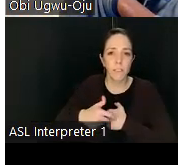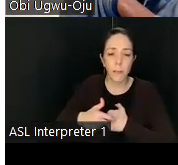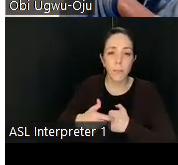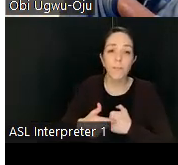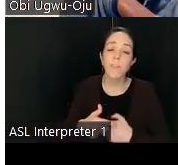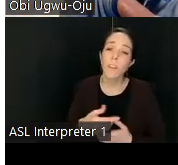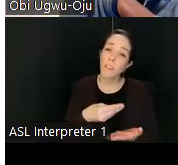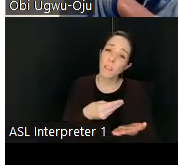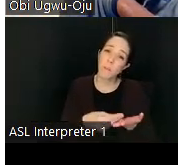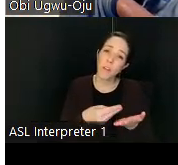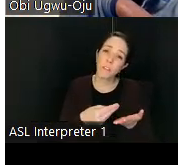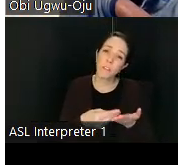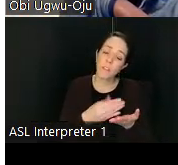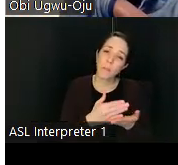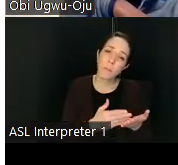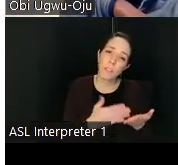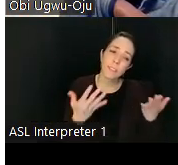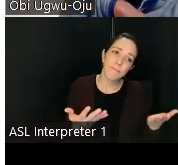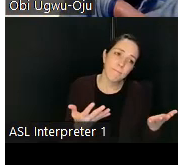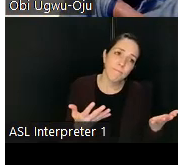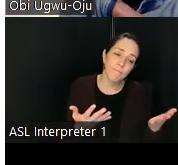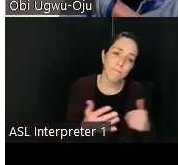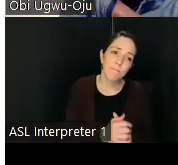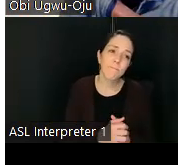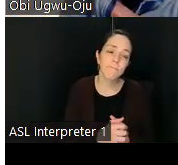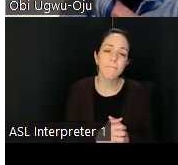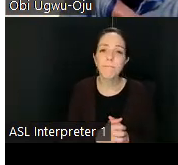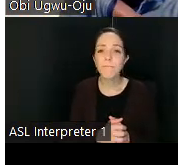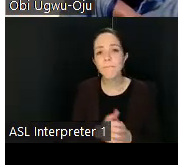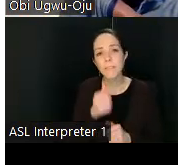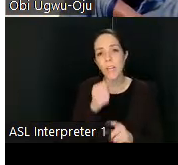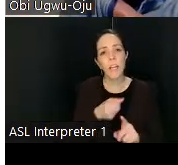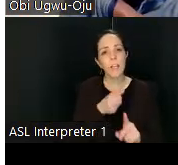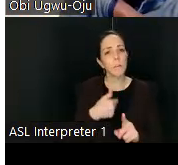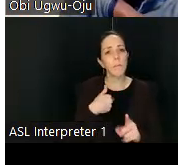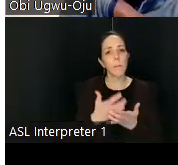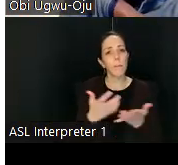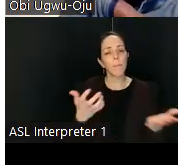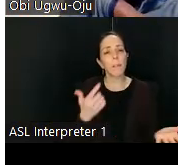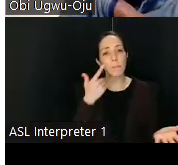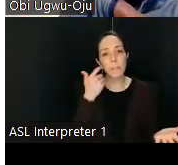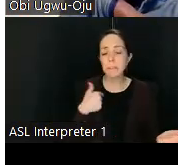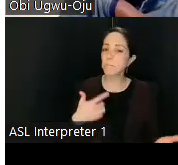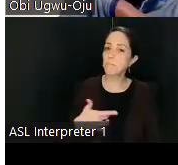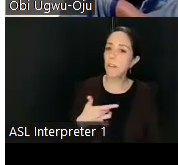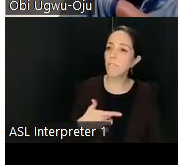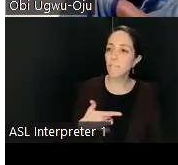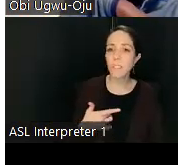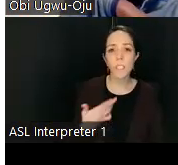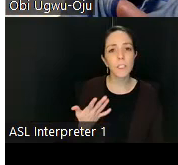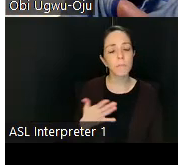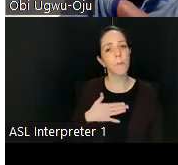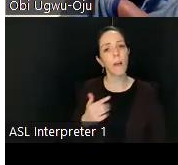monetary piece of it doesn't affect me quite as much, because I, you know, I do feel like I have a comfortable place in my